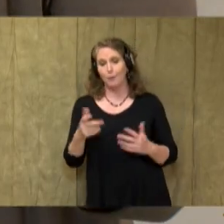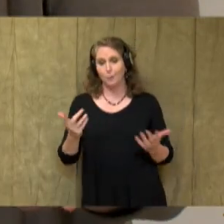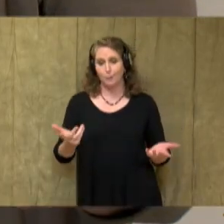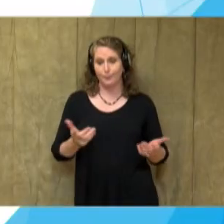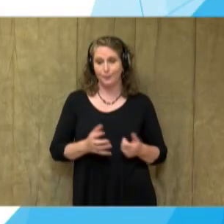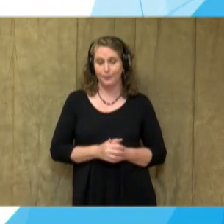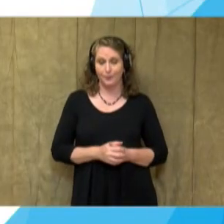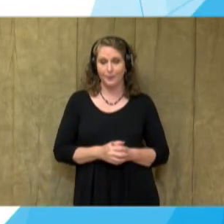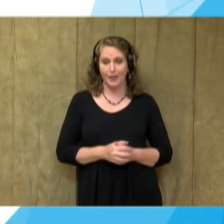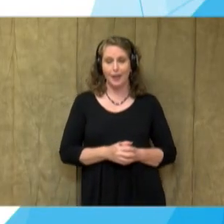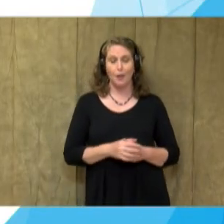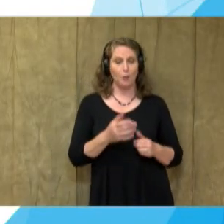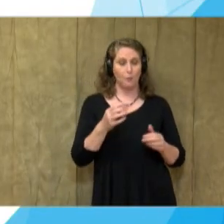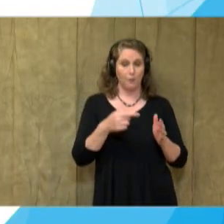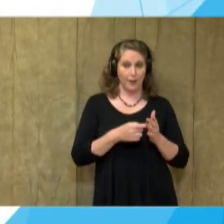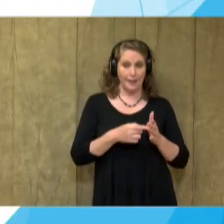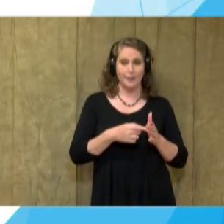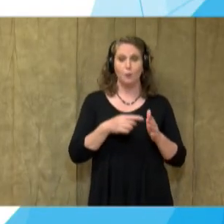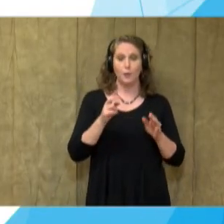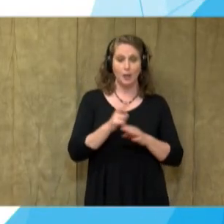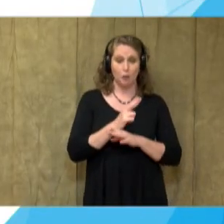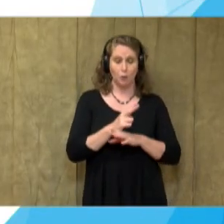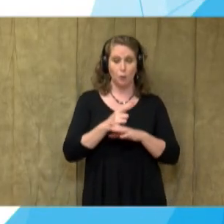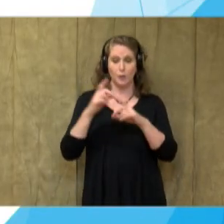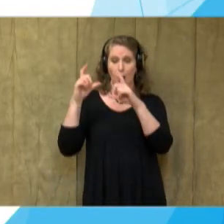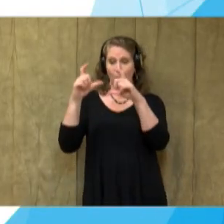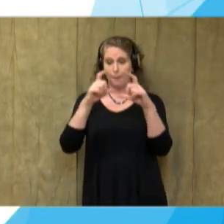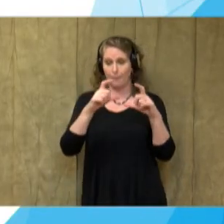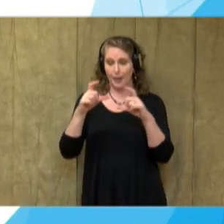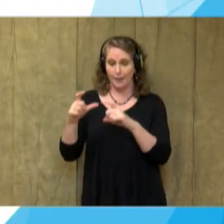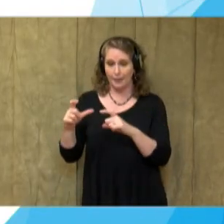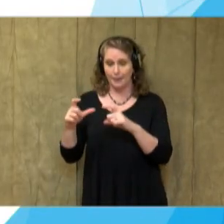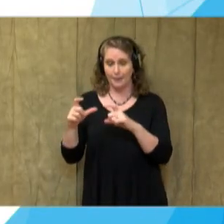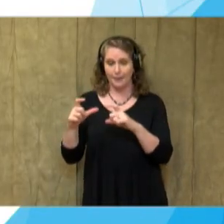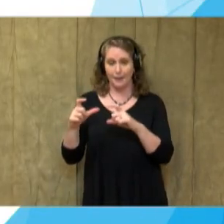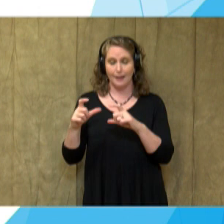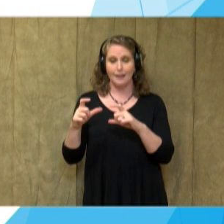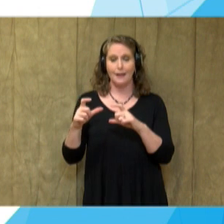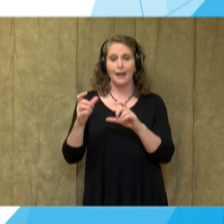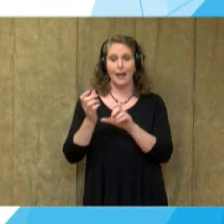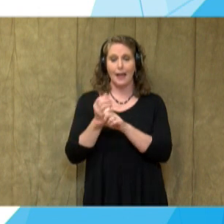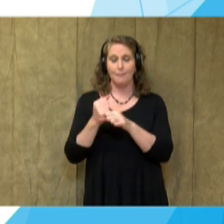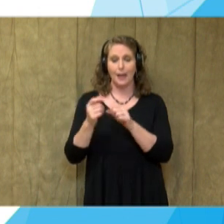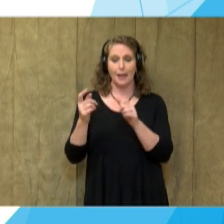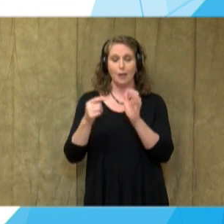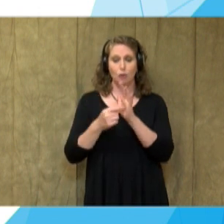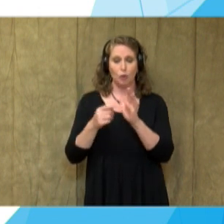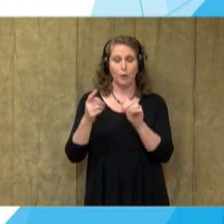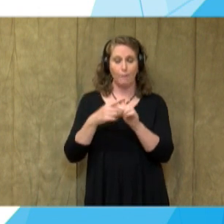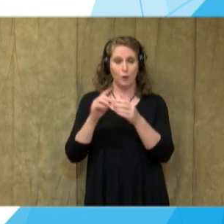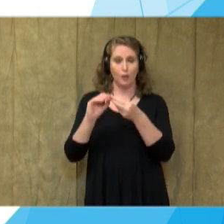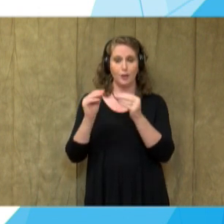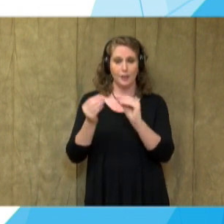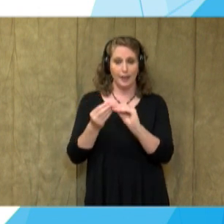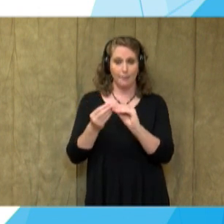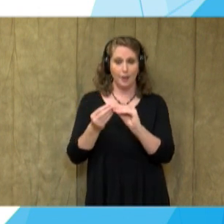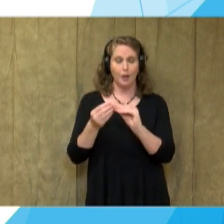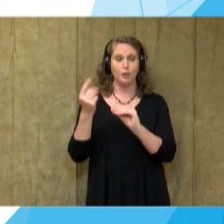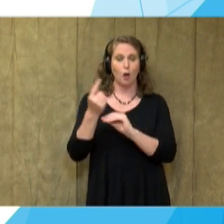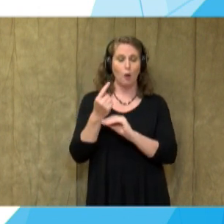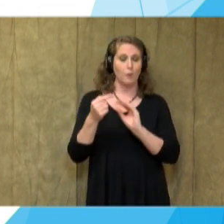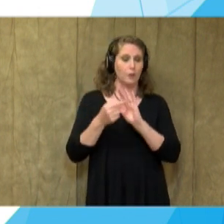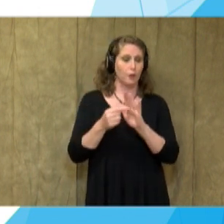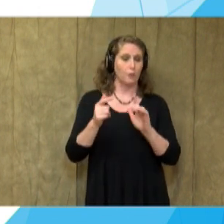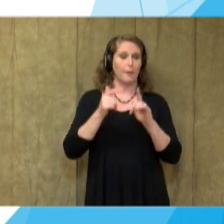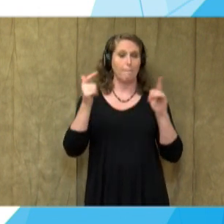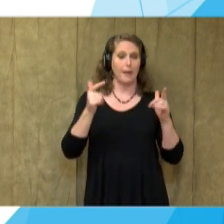We can use base 10 blocks. We can take our base 10 blocks and we can put them up and make the first number. So we always want to make our bigger number.